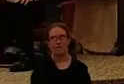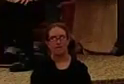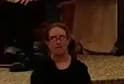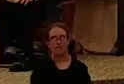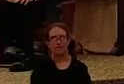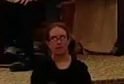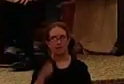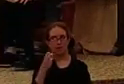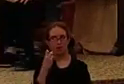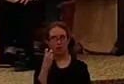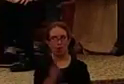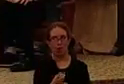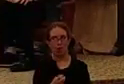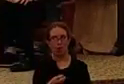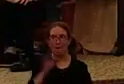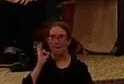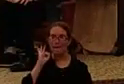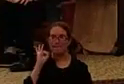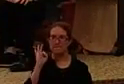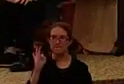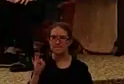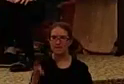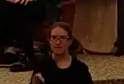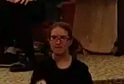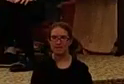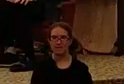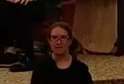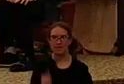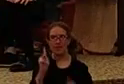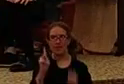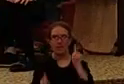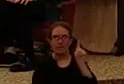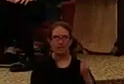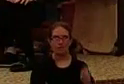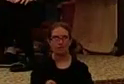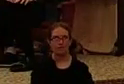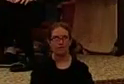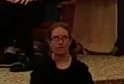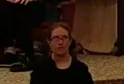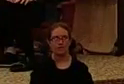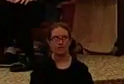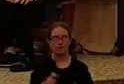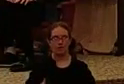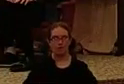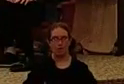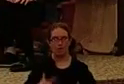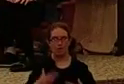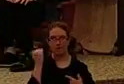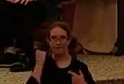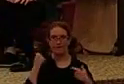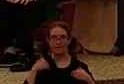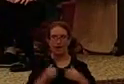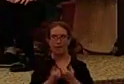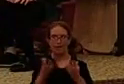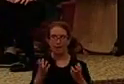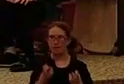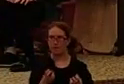The hardest funerals I've ever preached are those of people who live the way they want to live,